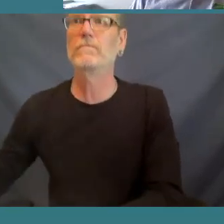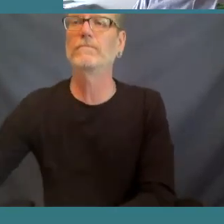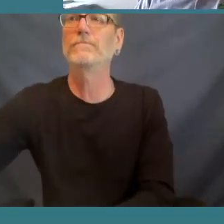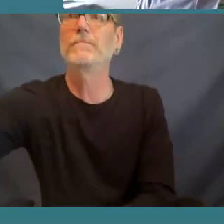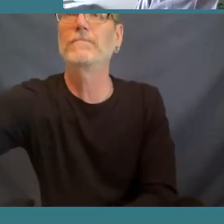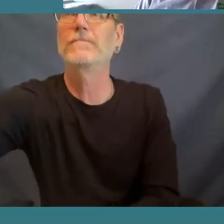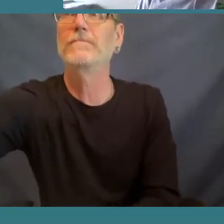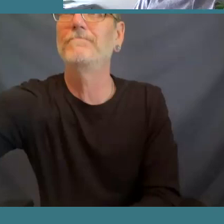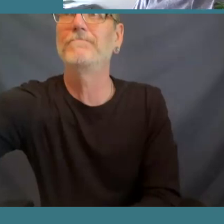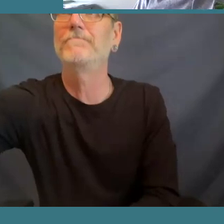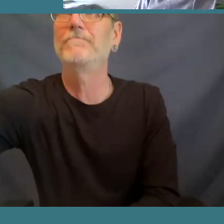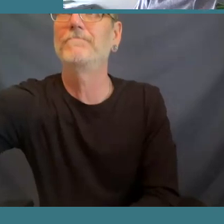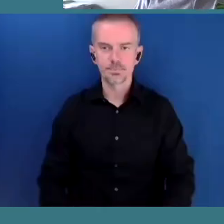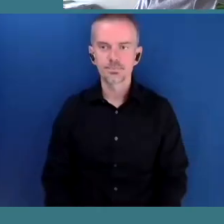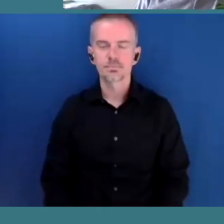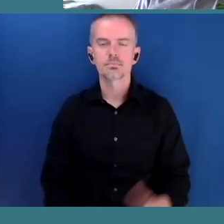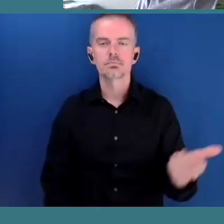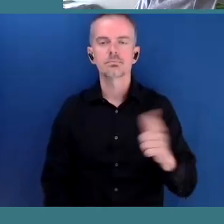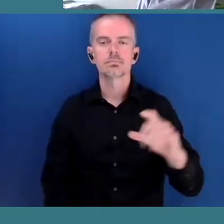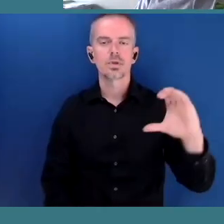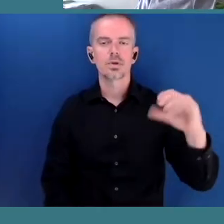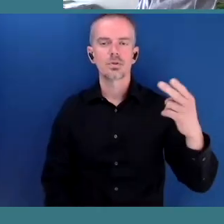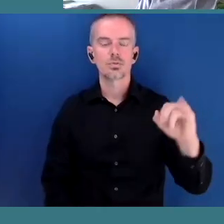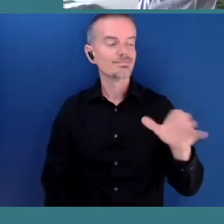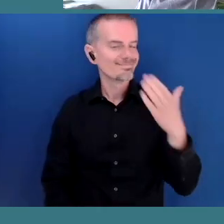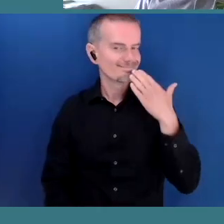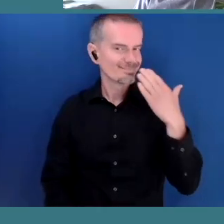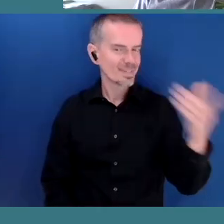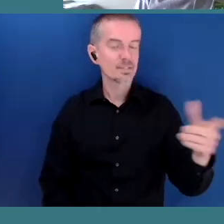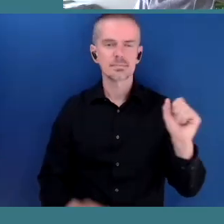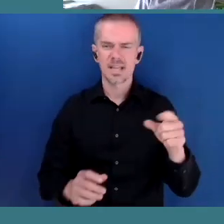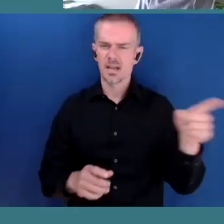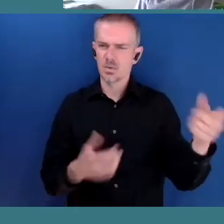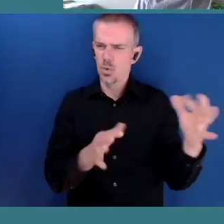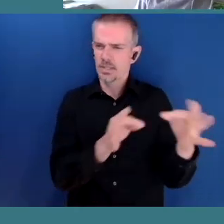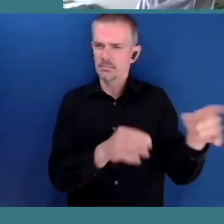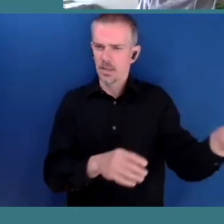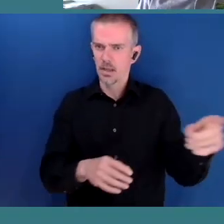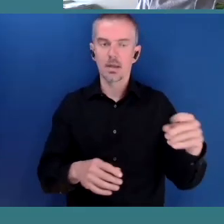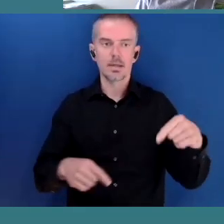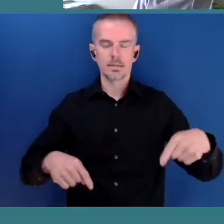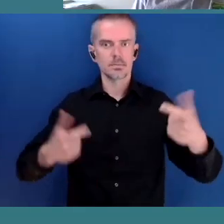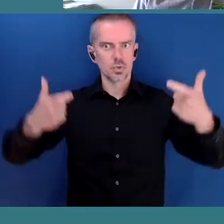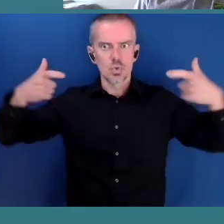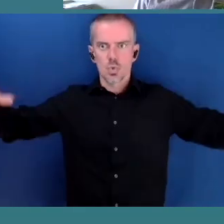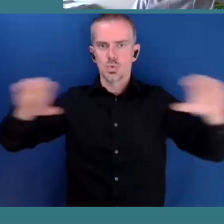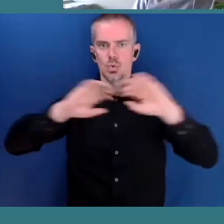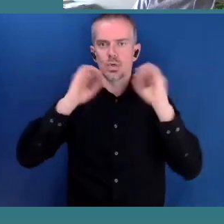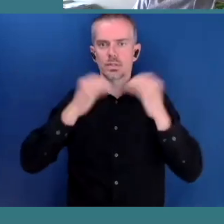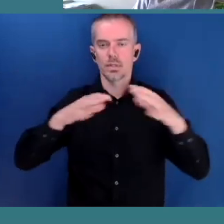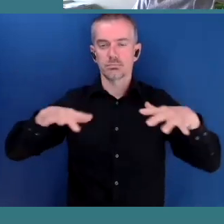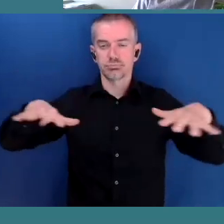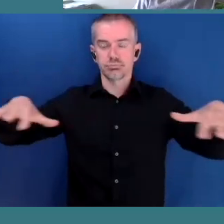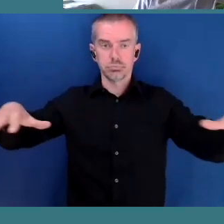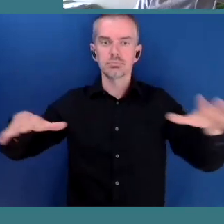Thanks, Maya. So yeah, as Maya talked about, we really are this kind of huge organization that can kind